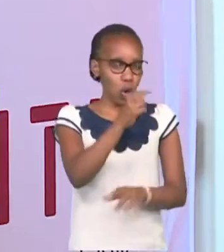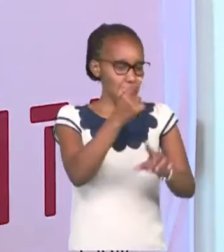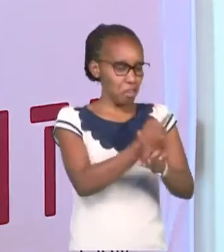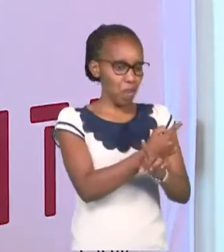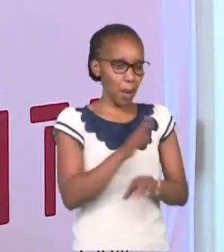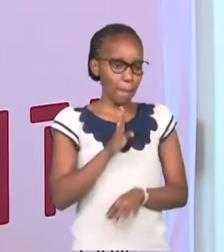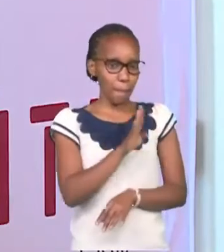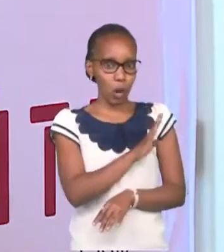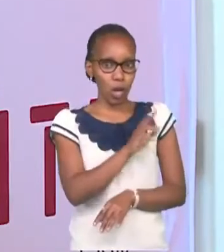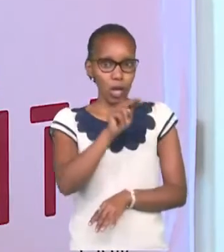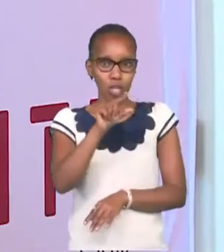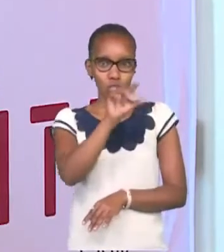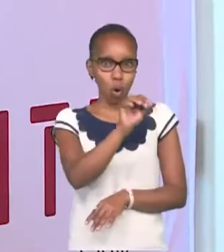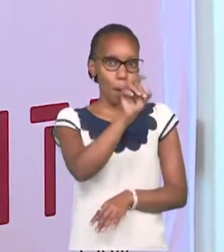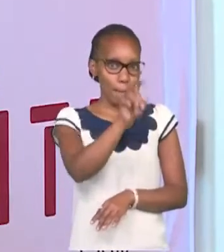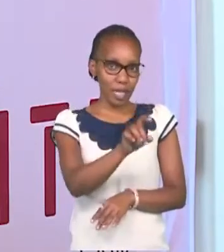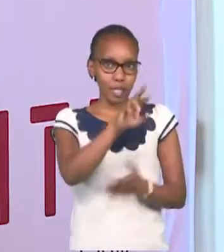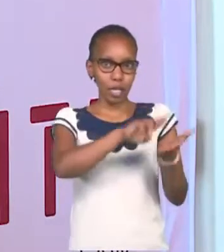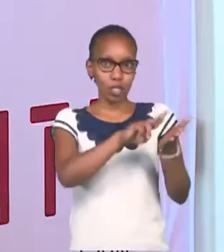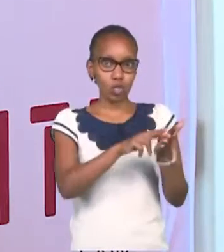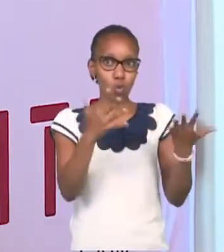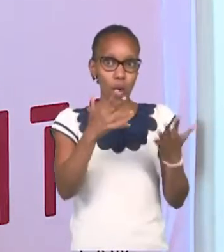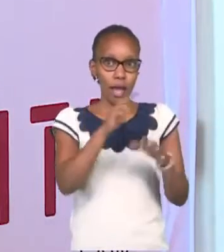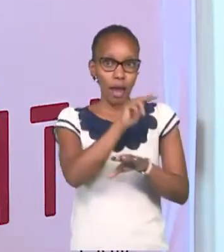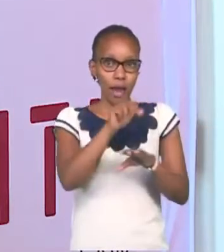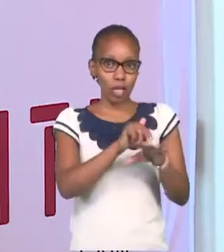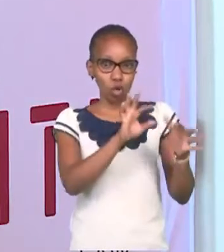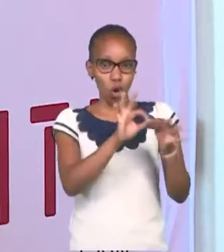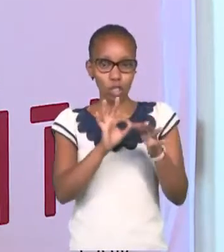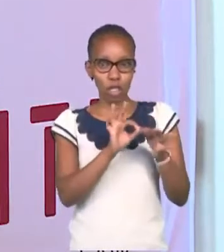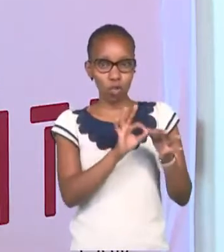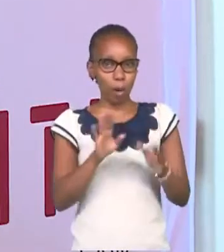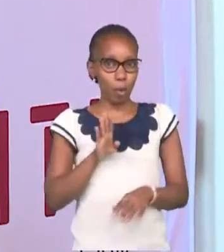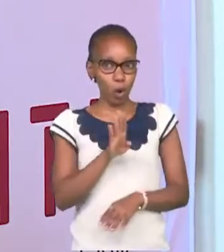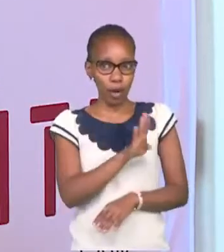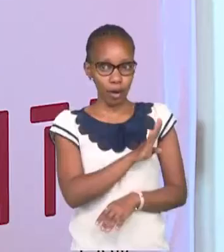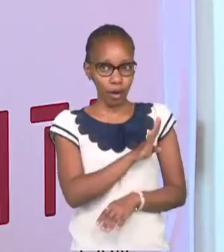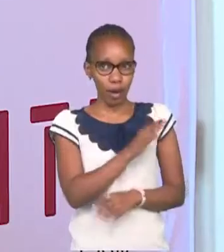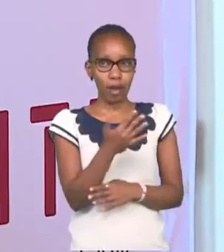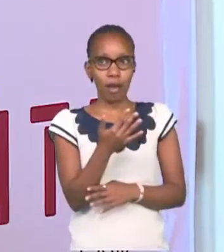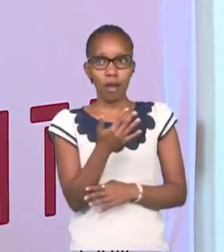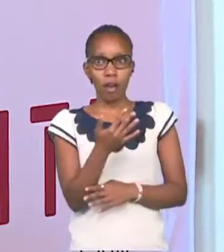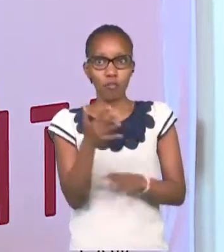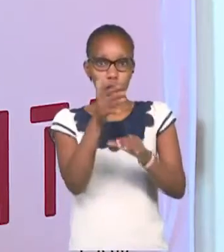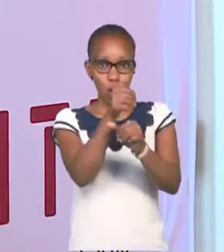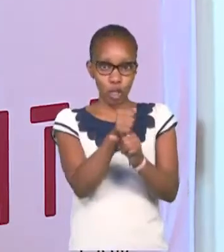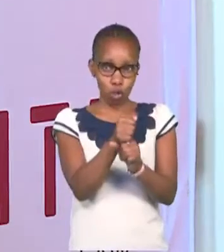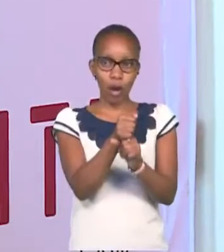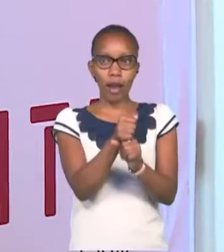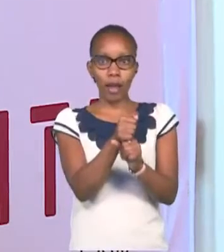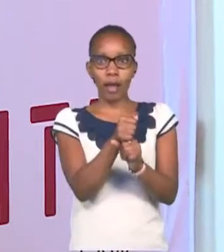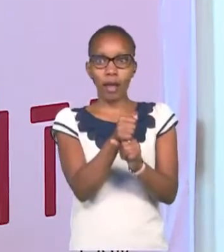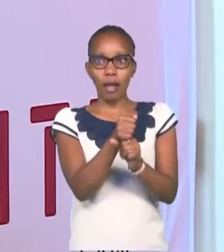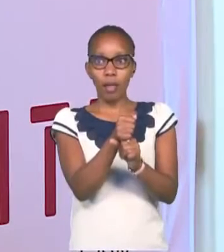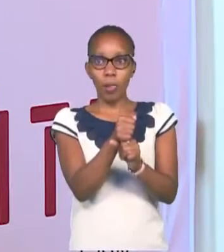bodies. For an NGO, one needs to register it under the National Coordination Board. For a foundation or a trust, one will be